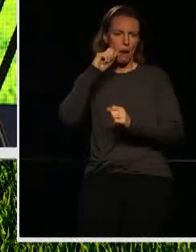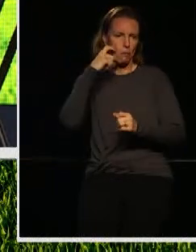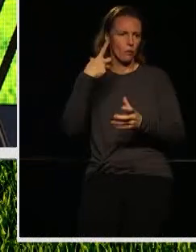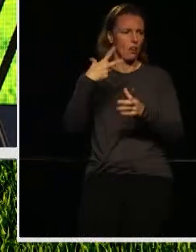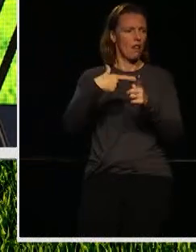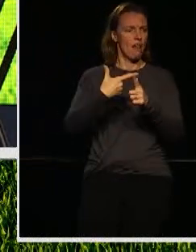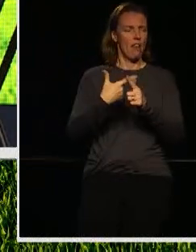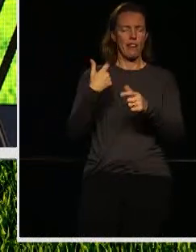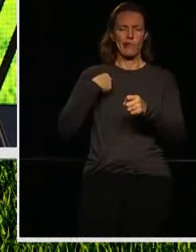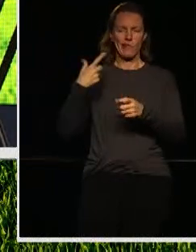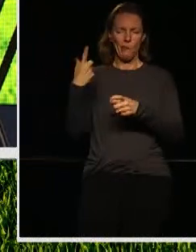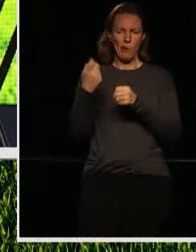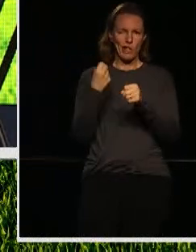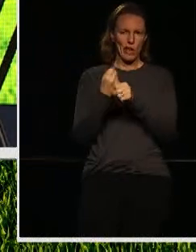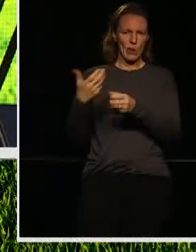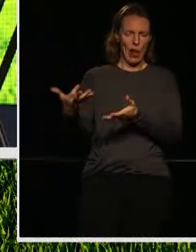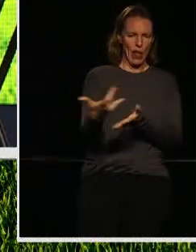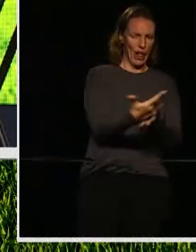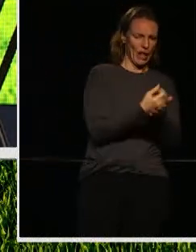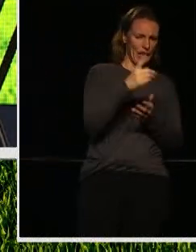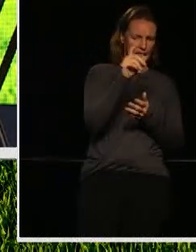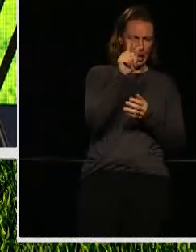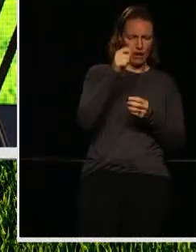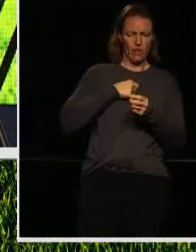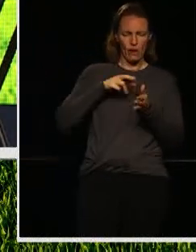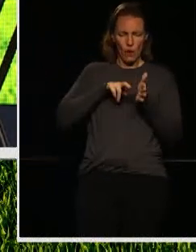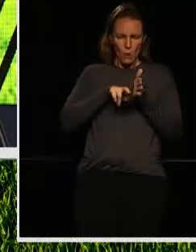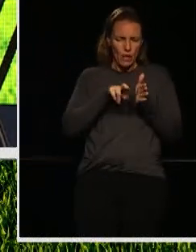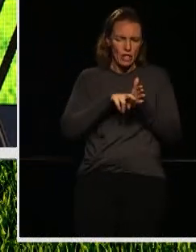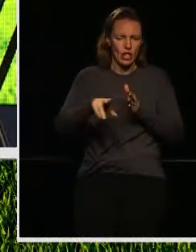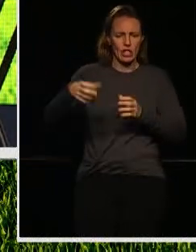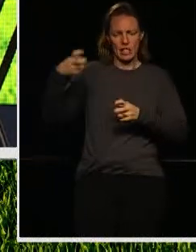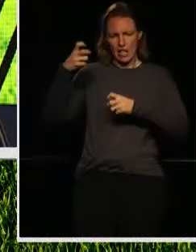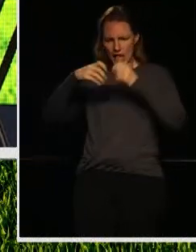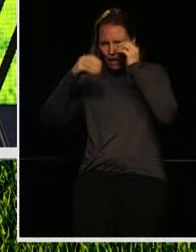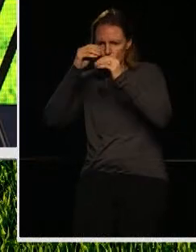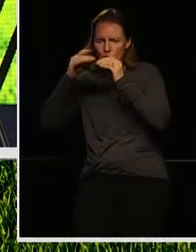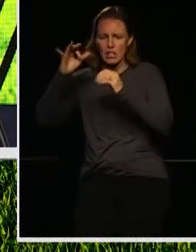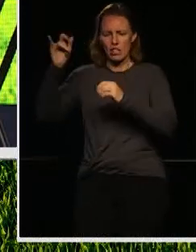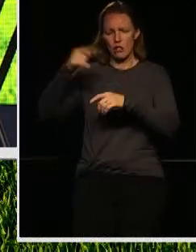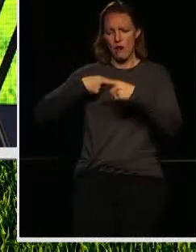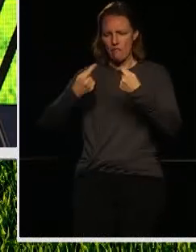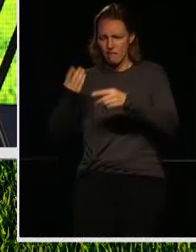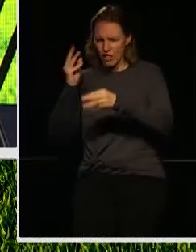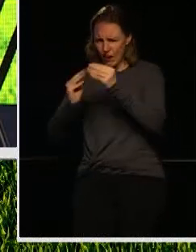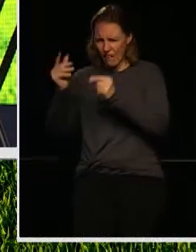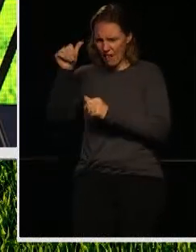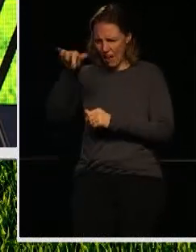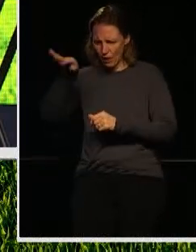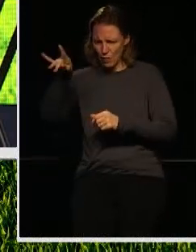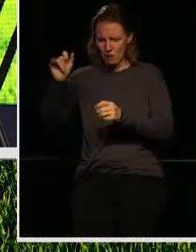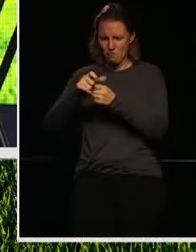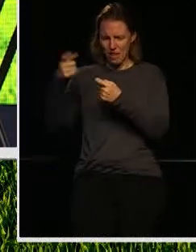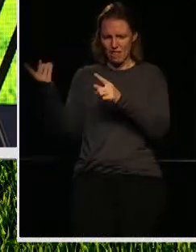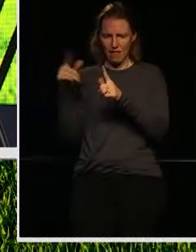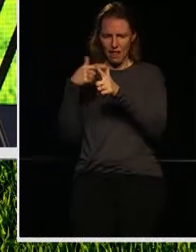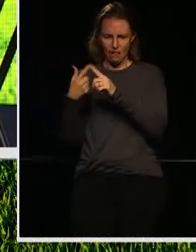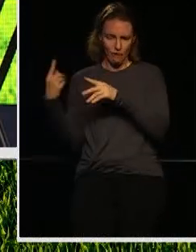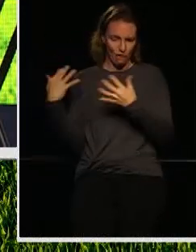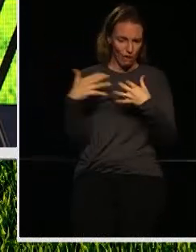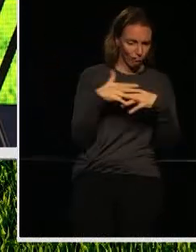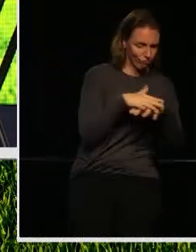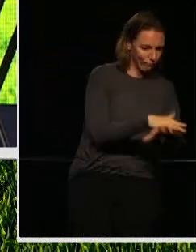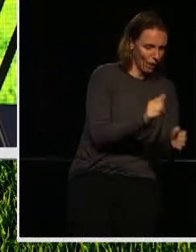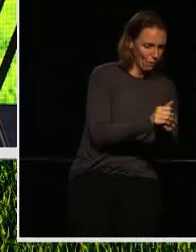you've got, researchers and engineers trying to figure out the algorithms, and then you actually have to make it work on the farm. And I think